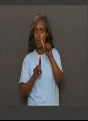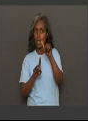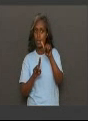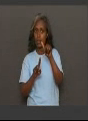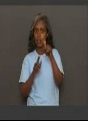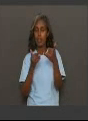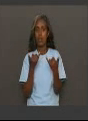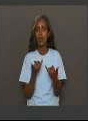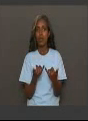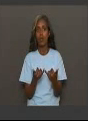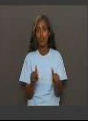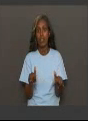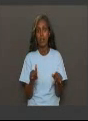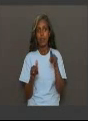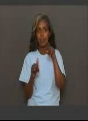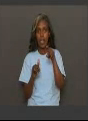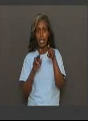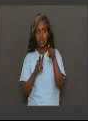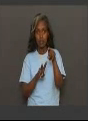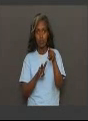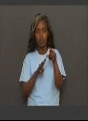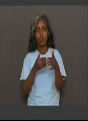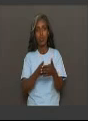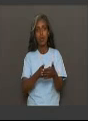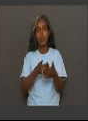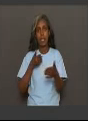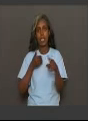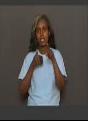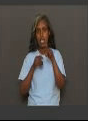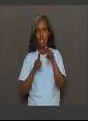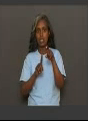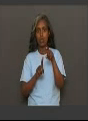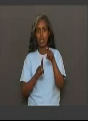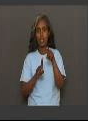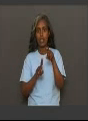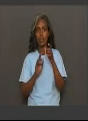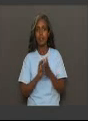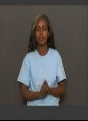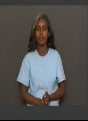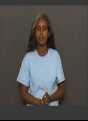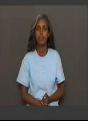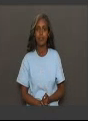y1 over x2 minus x1.